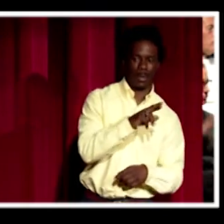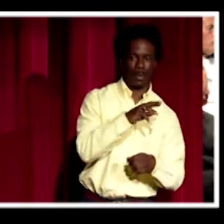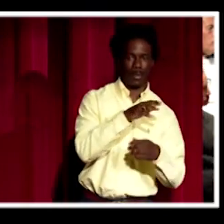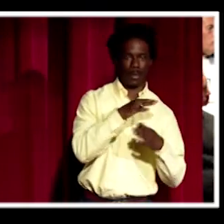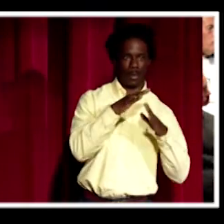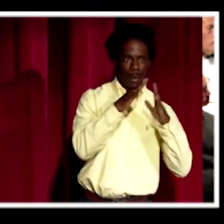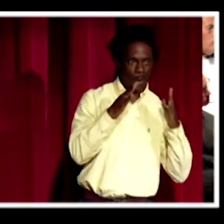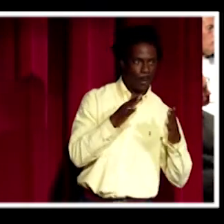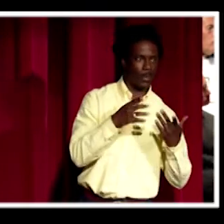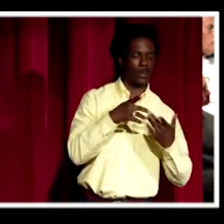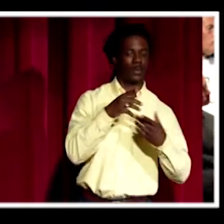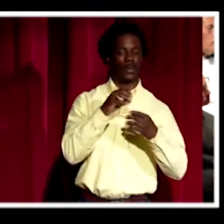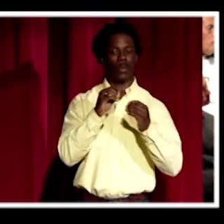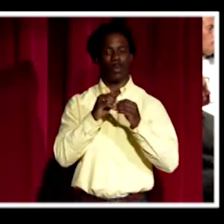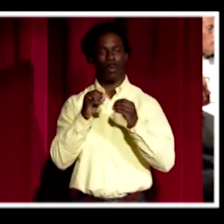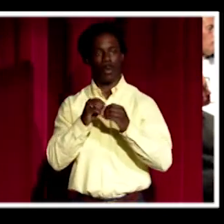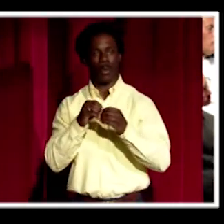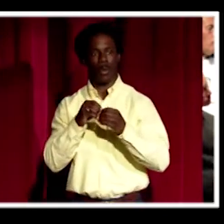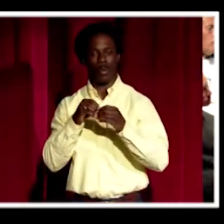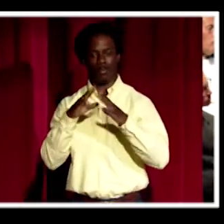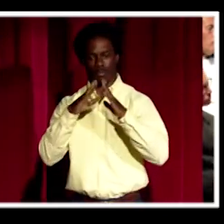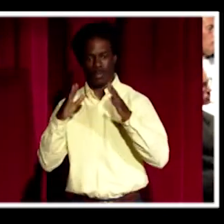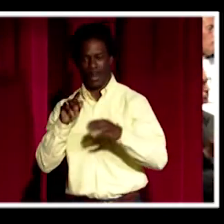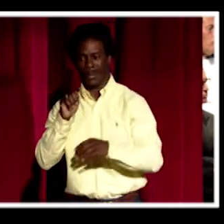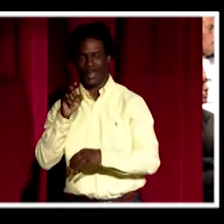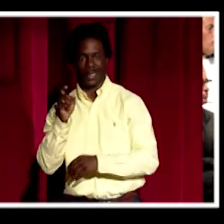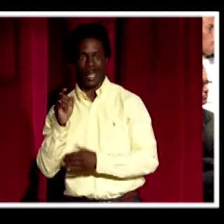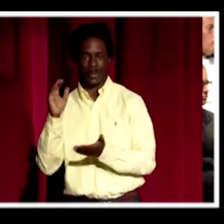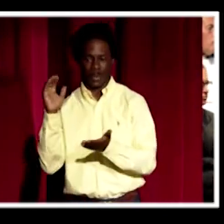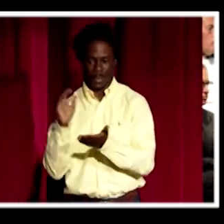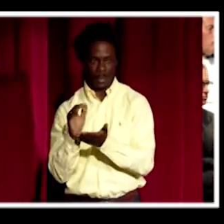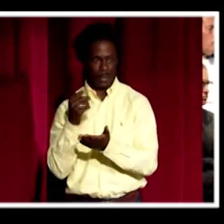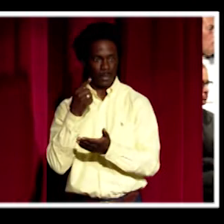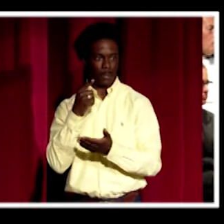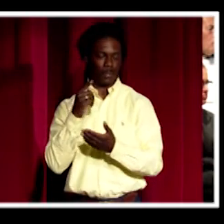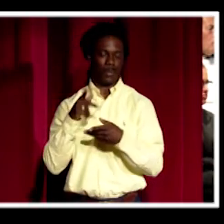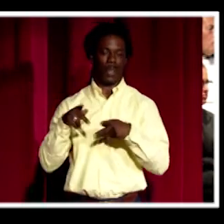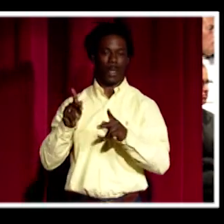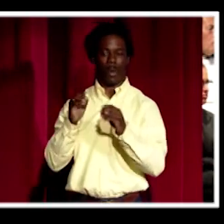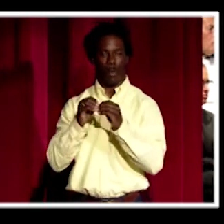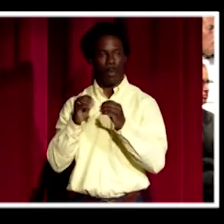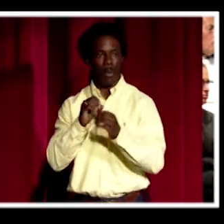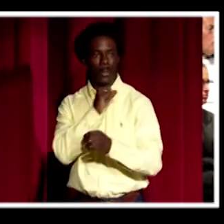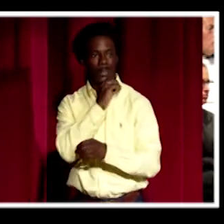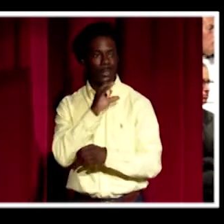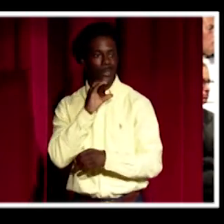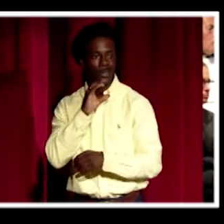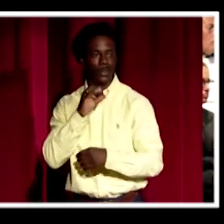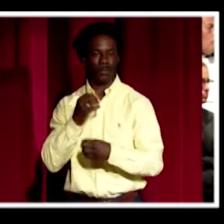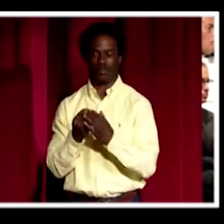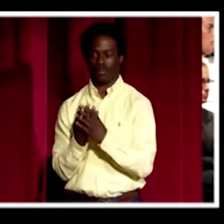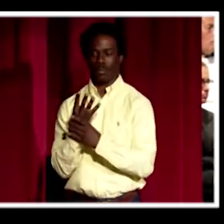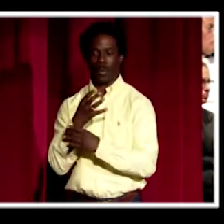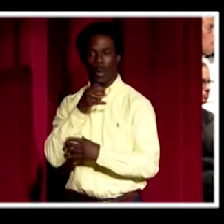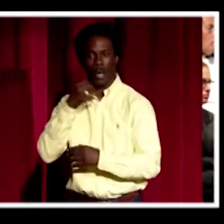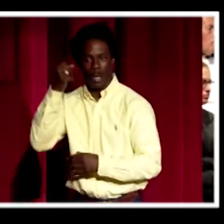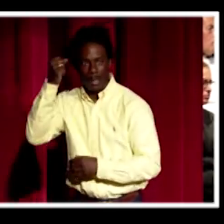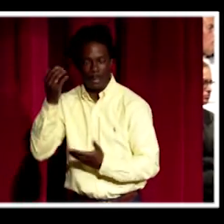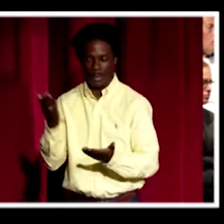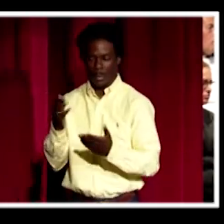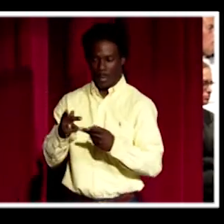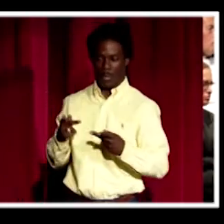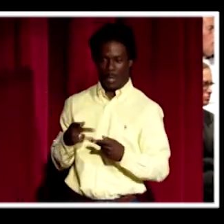housing, into providing property tax relief that will allow more of our seniors to age in place, we are